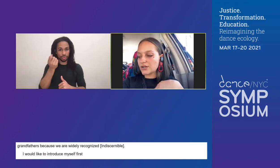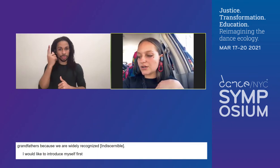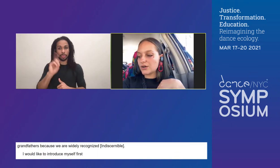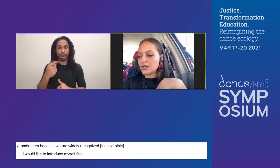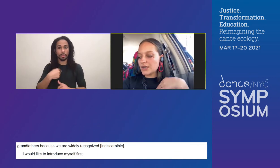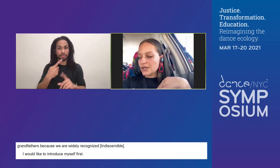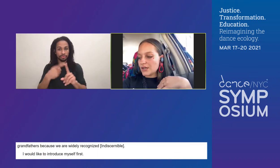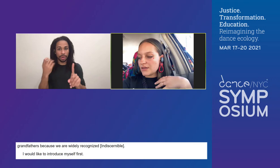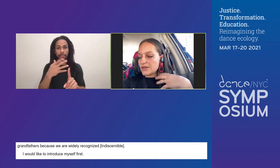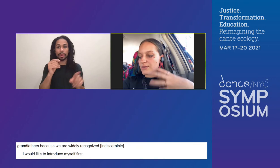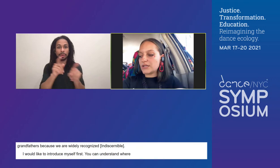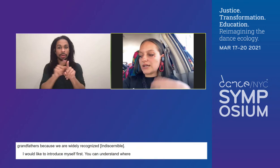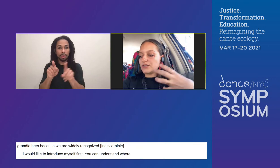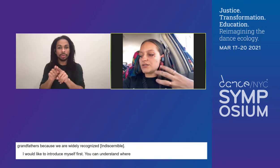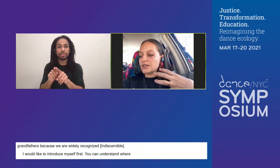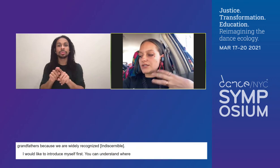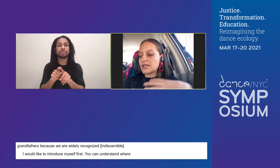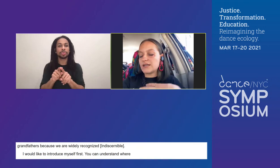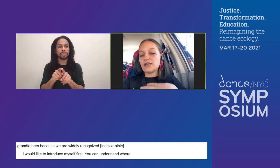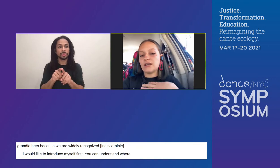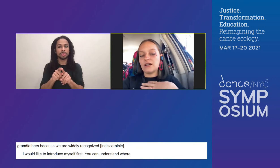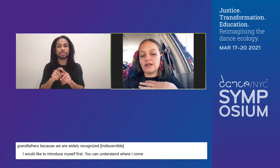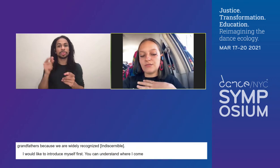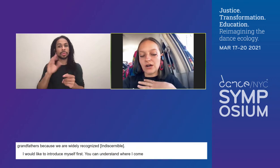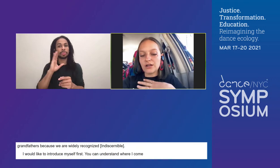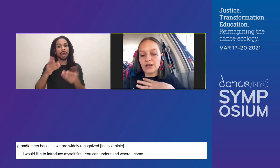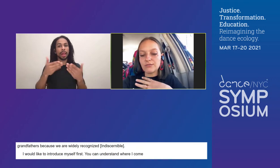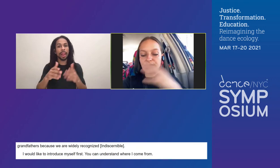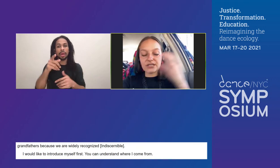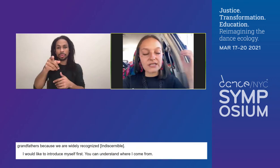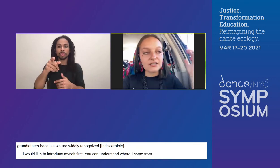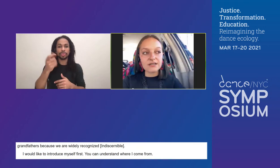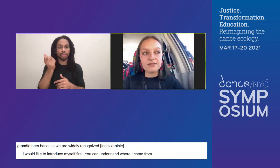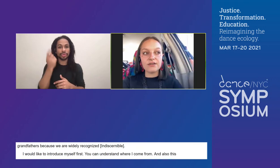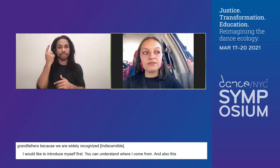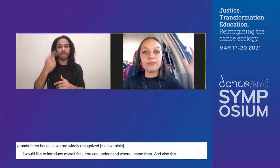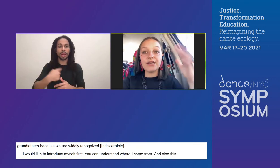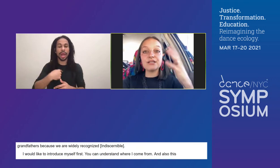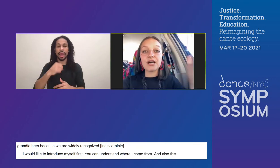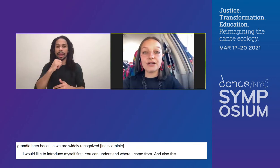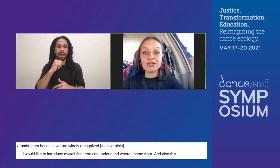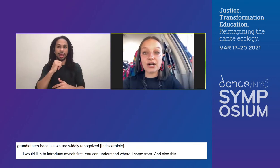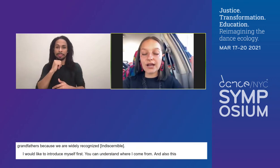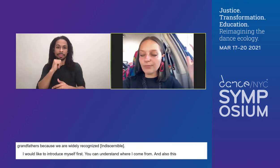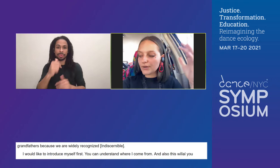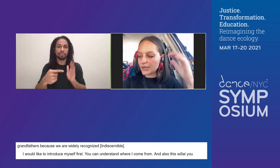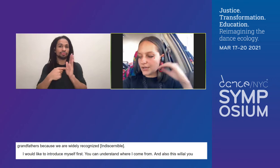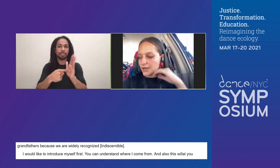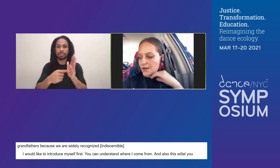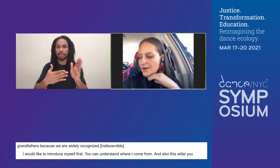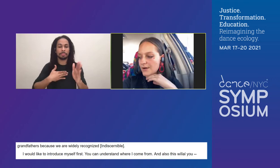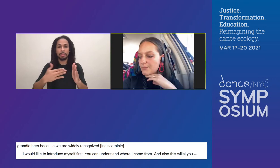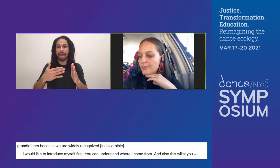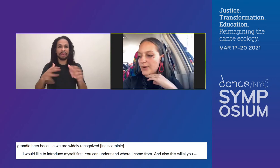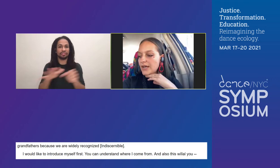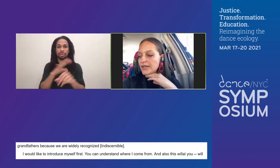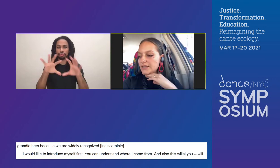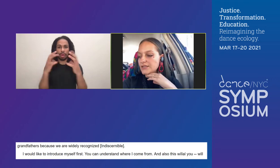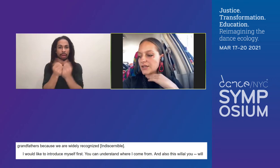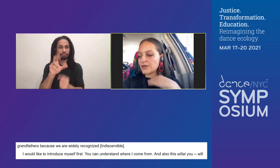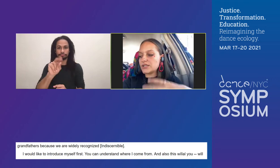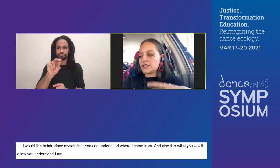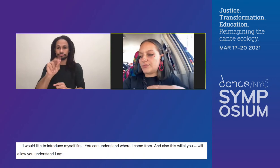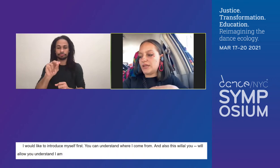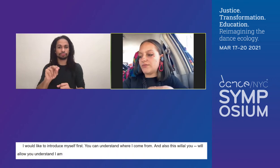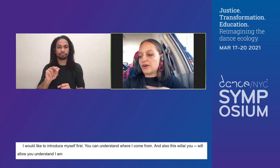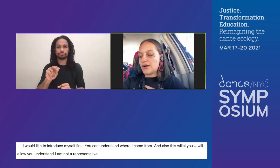and also this will allow you to understand that I'm not a representative of my entire tribe,